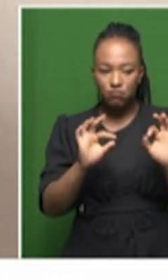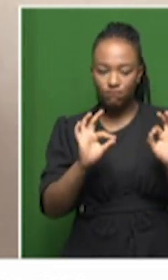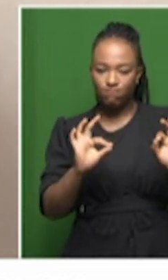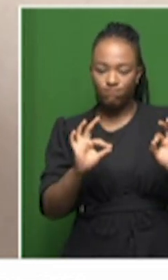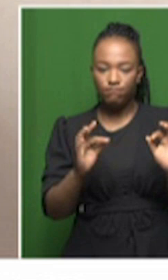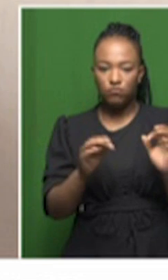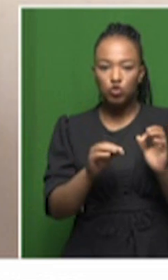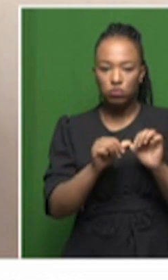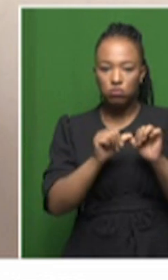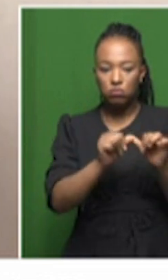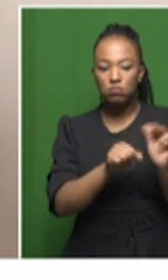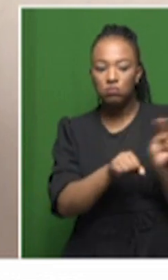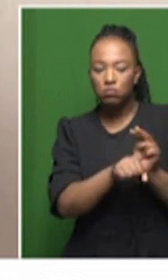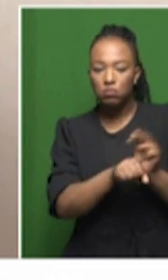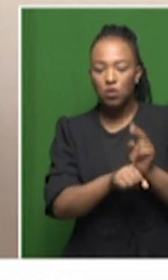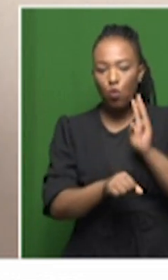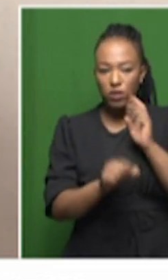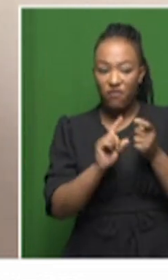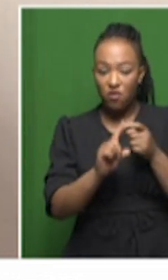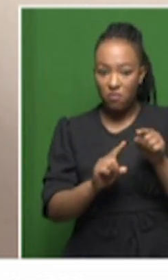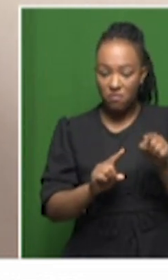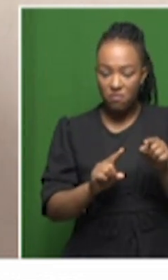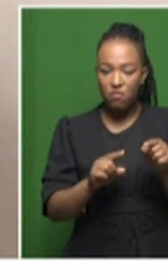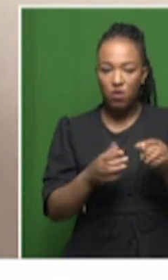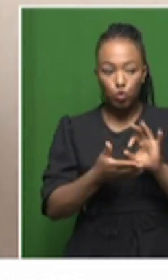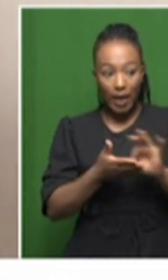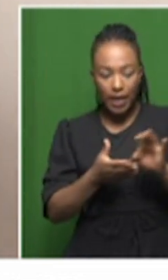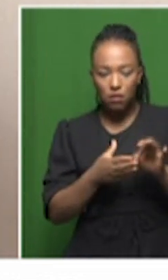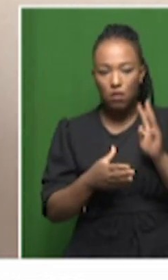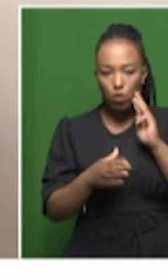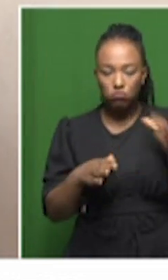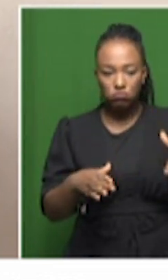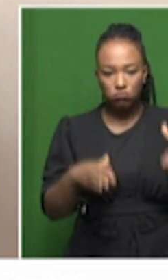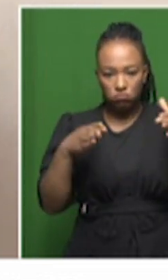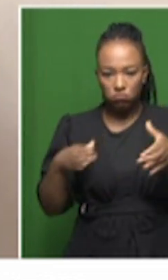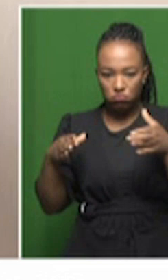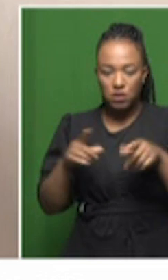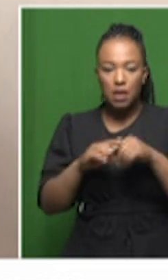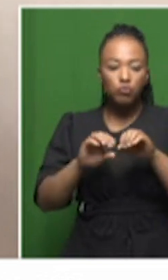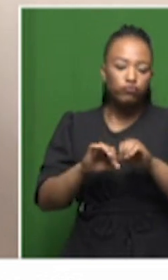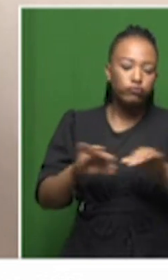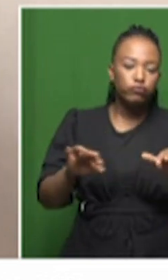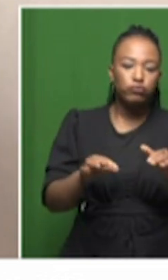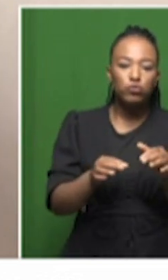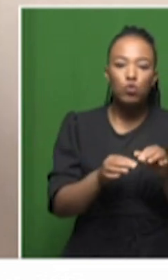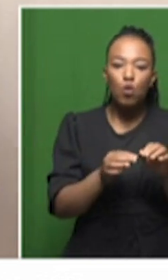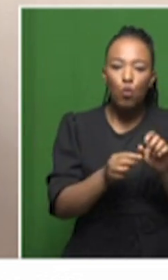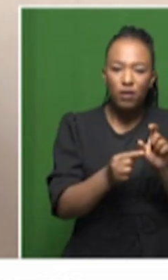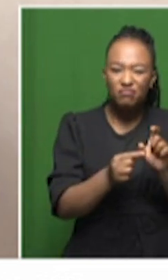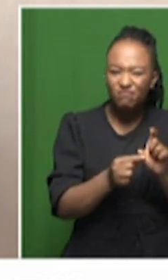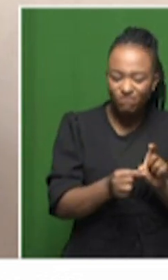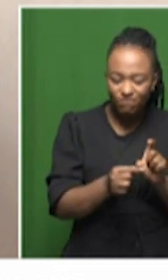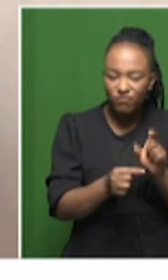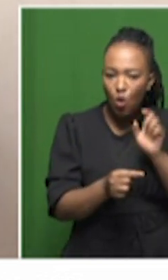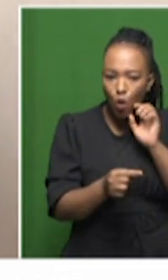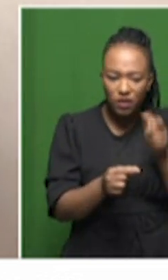continuously monitor water that is coming out of our treatment facilities and going into the reticulation. Samples are being done weekly, and if there is any anomalies